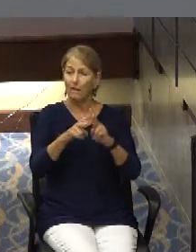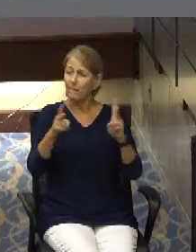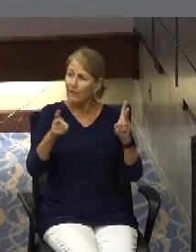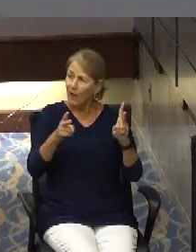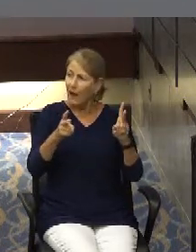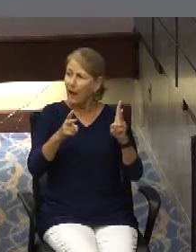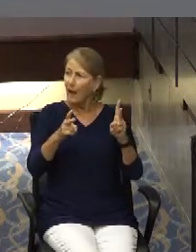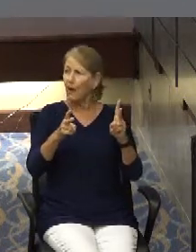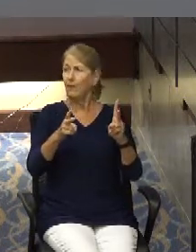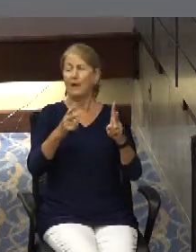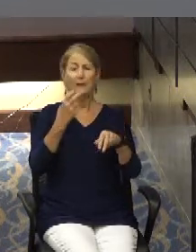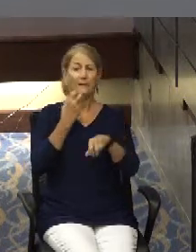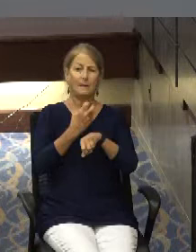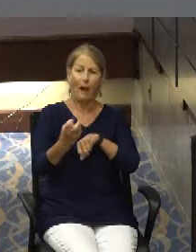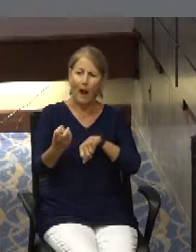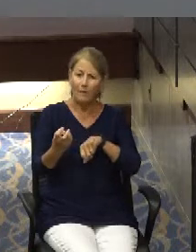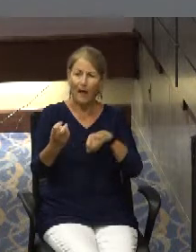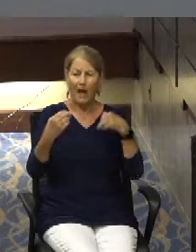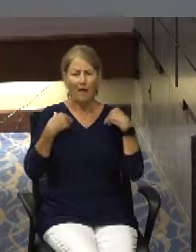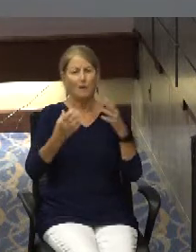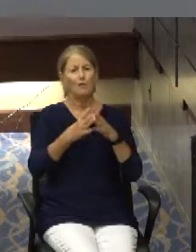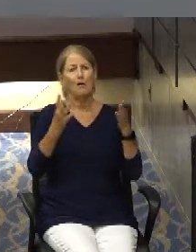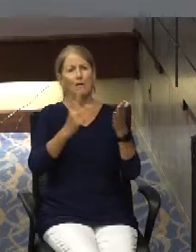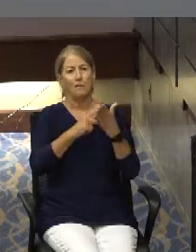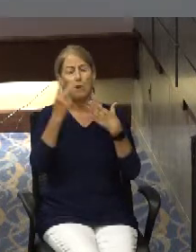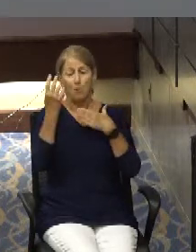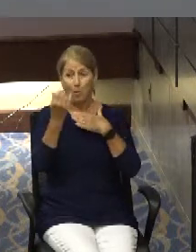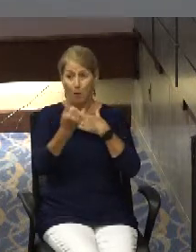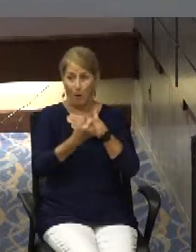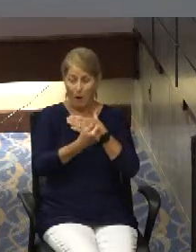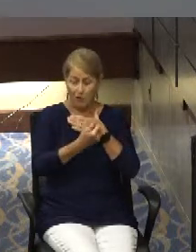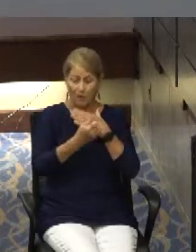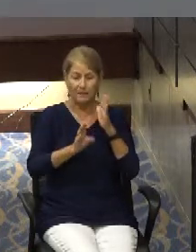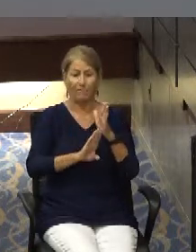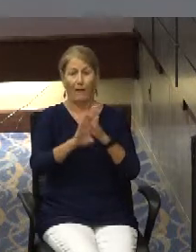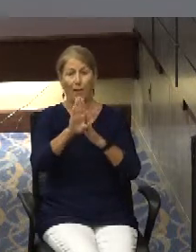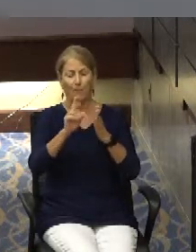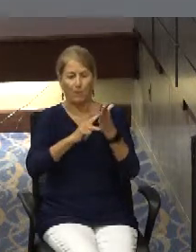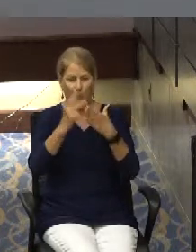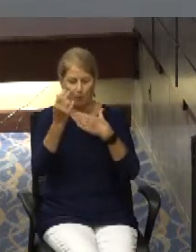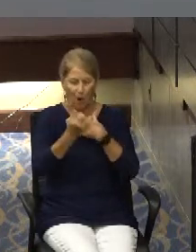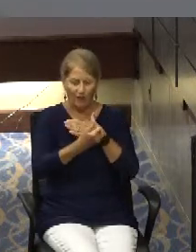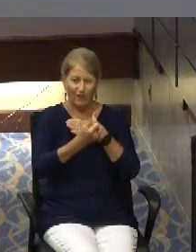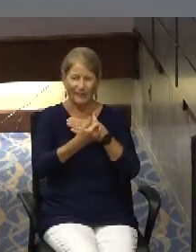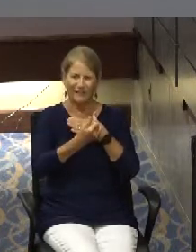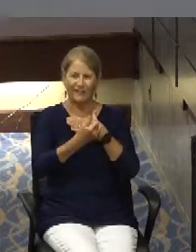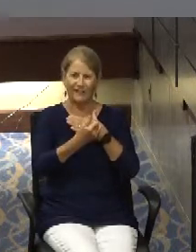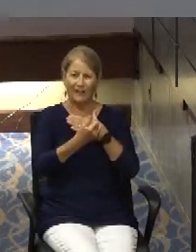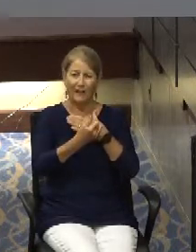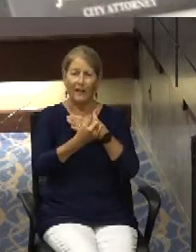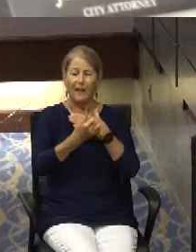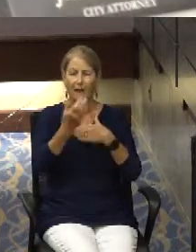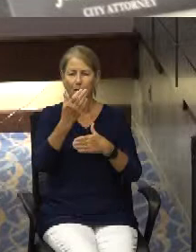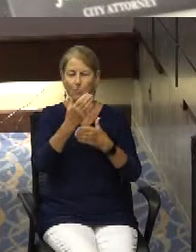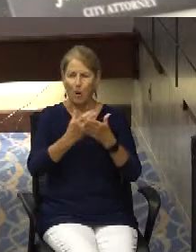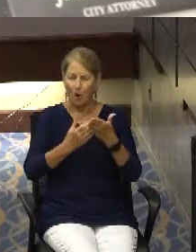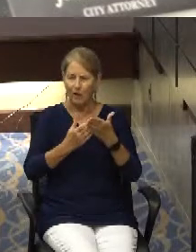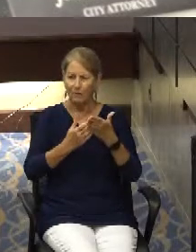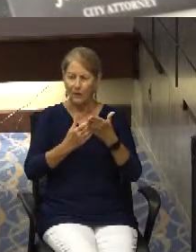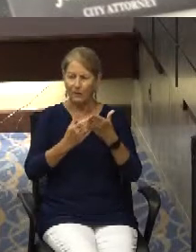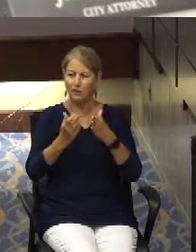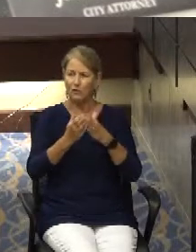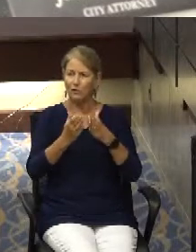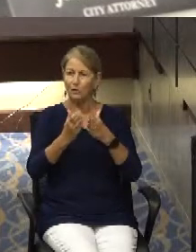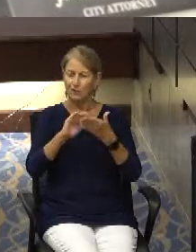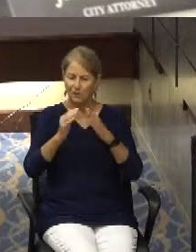a lot of projects, growth projects, economic development projects that maybe weren't part of the general counsel or the